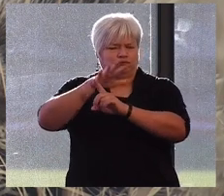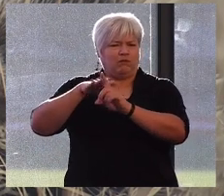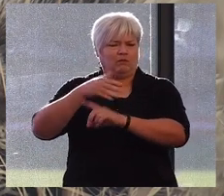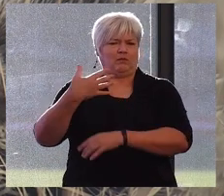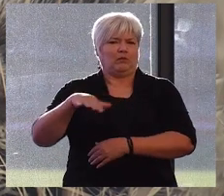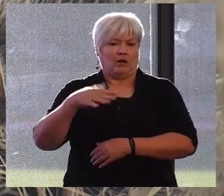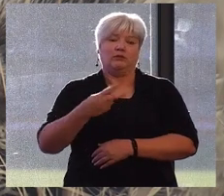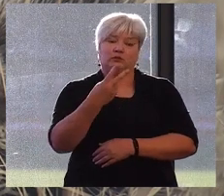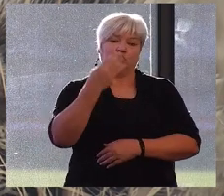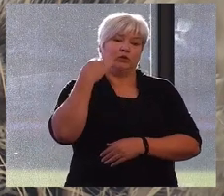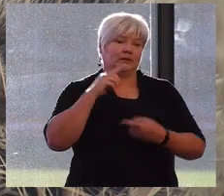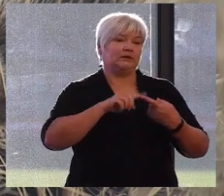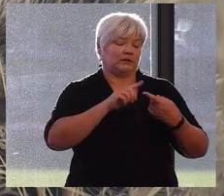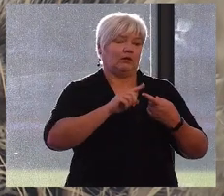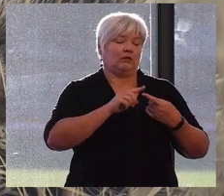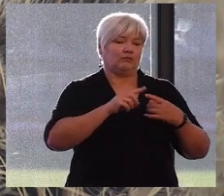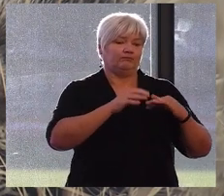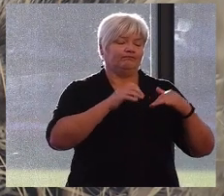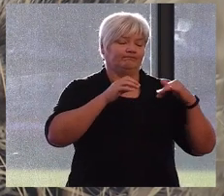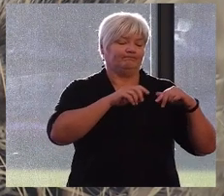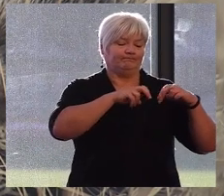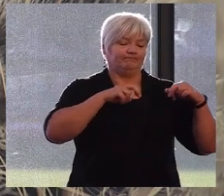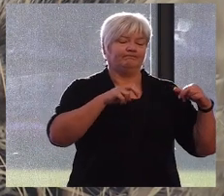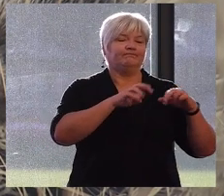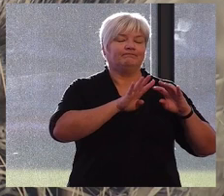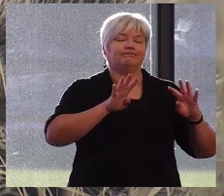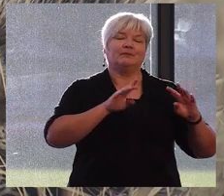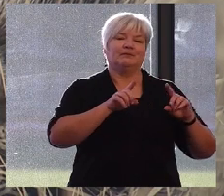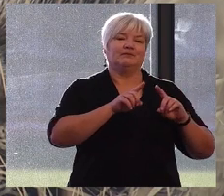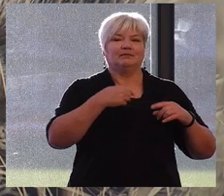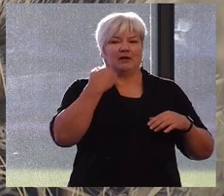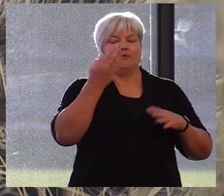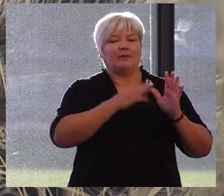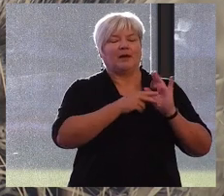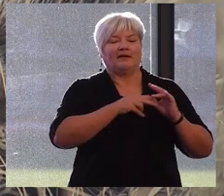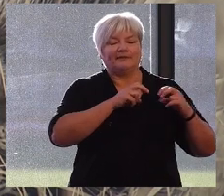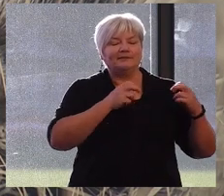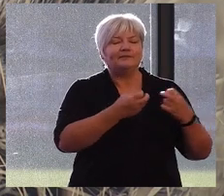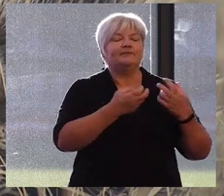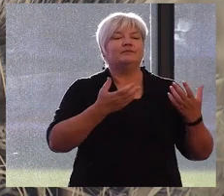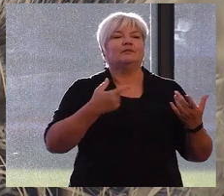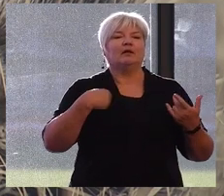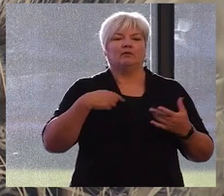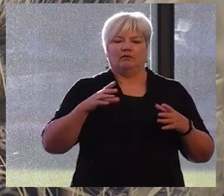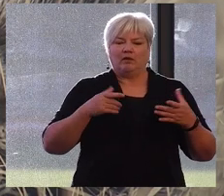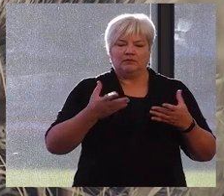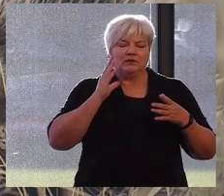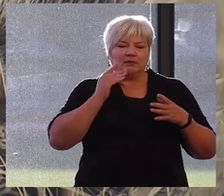cabinet in the same room every Monday. From the smallest communities